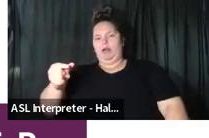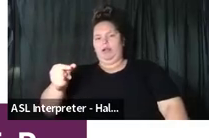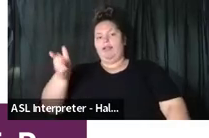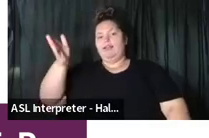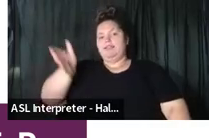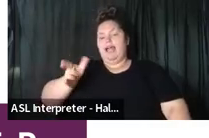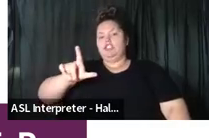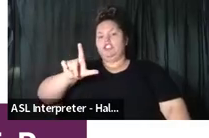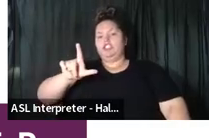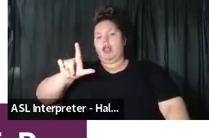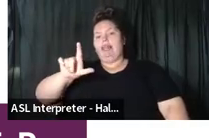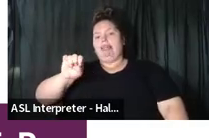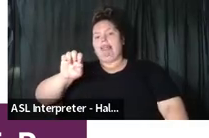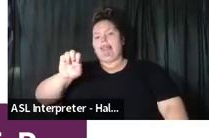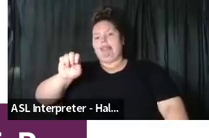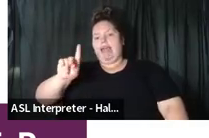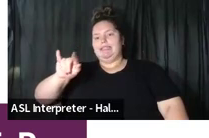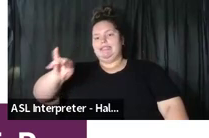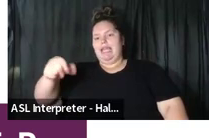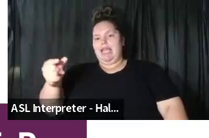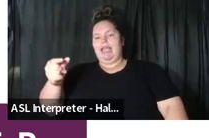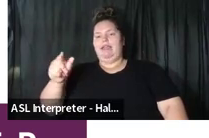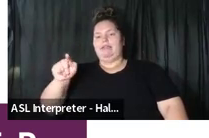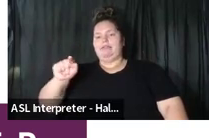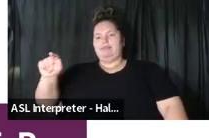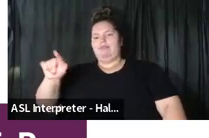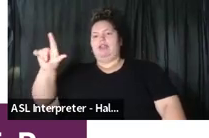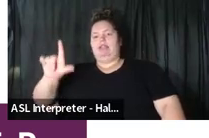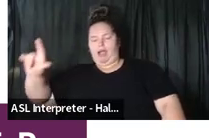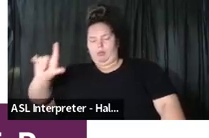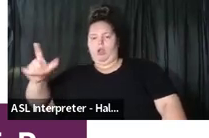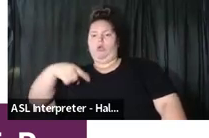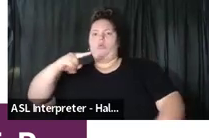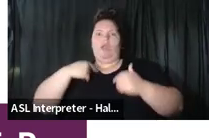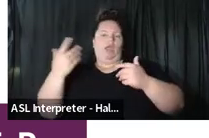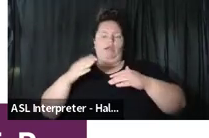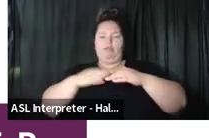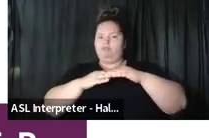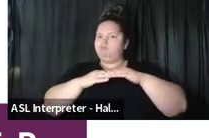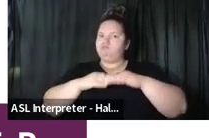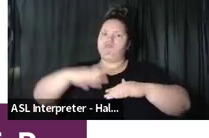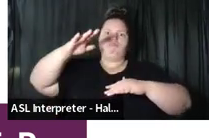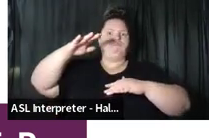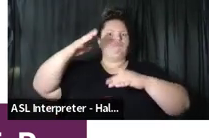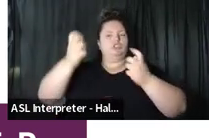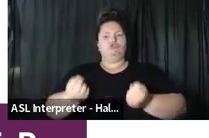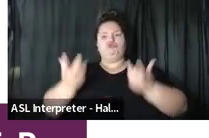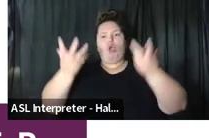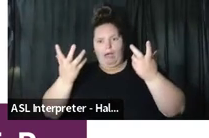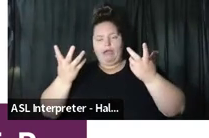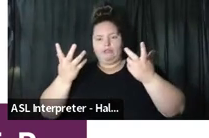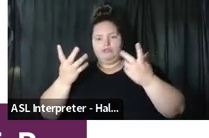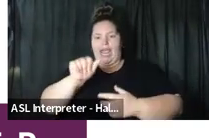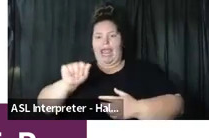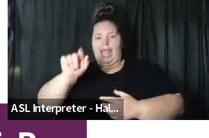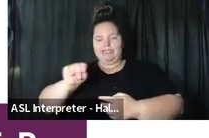mymdrc.org/lending-library. We have more than 1,700 pieces of AT, and we're always adding things to our inventory in our